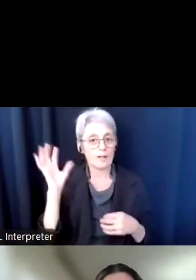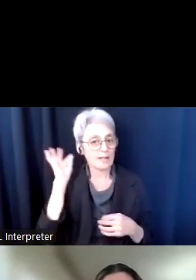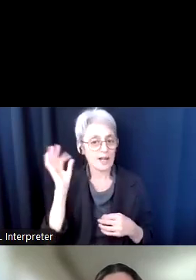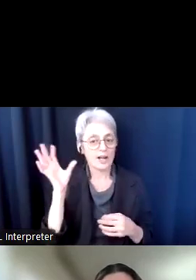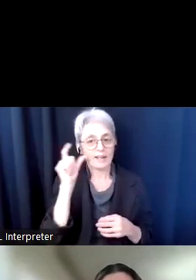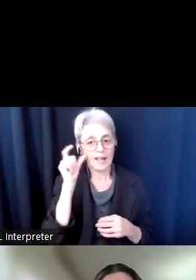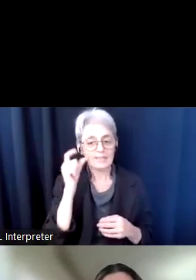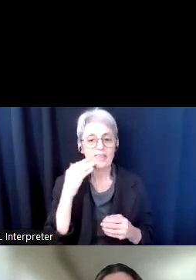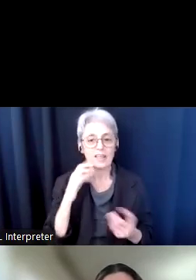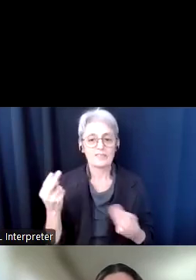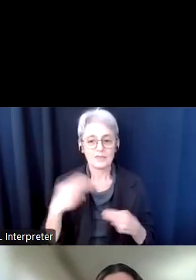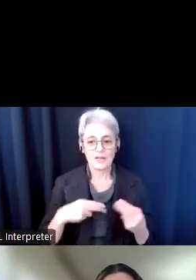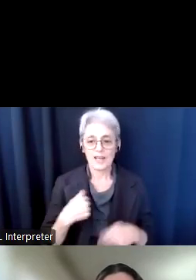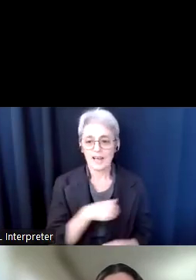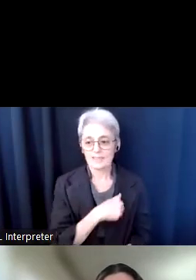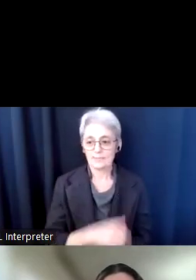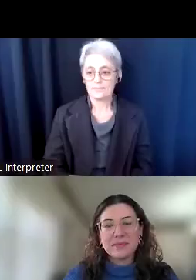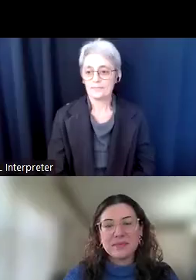us.